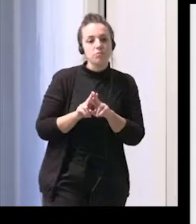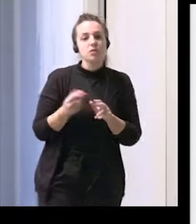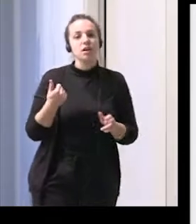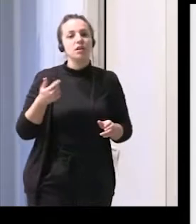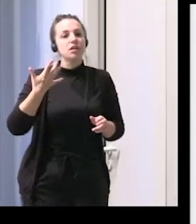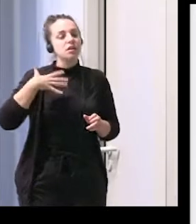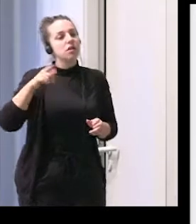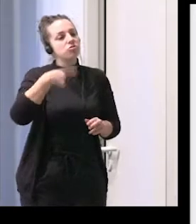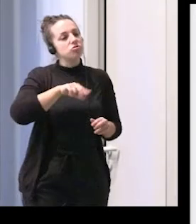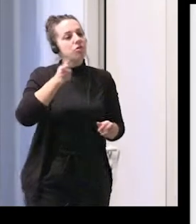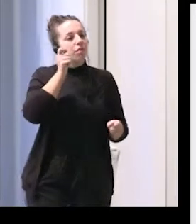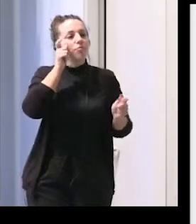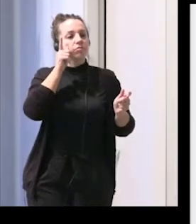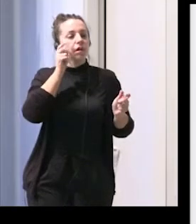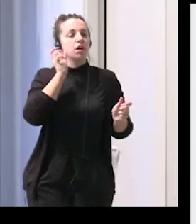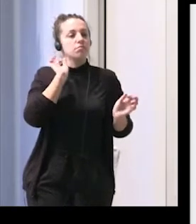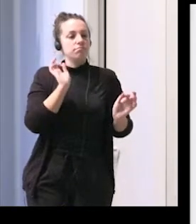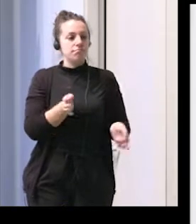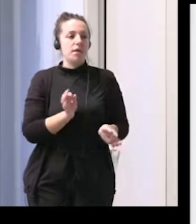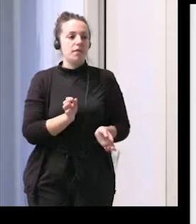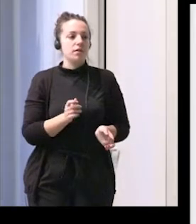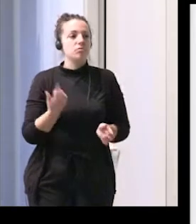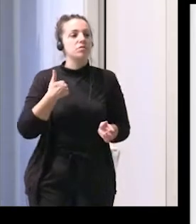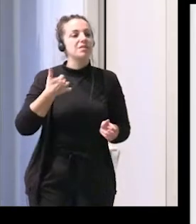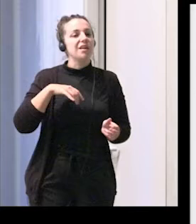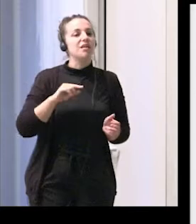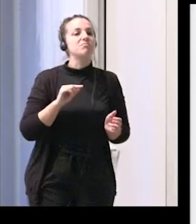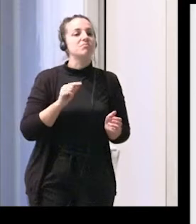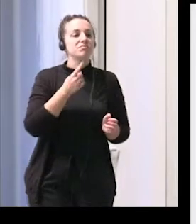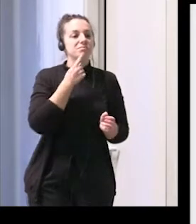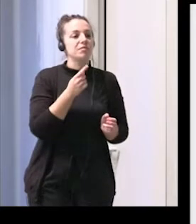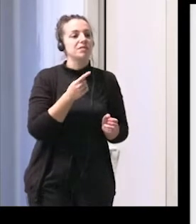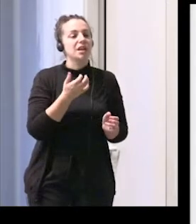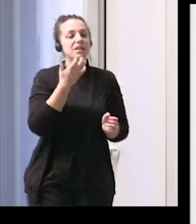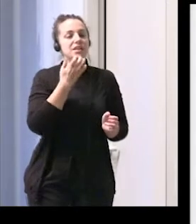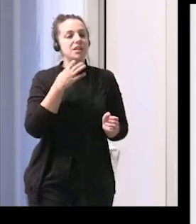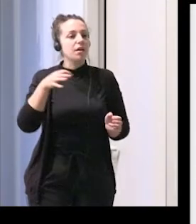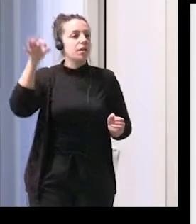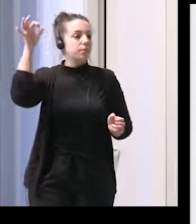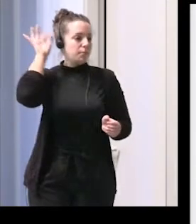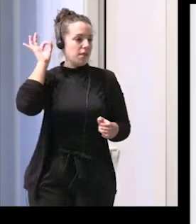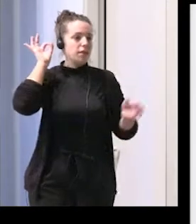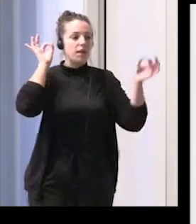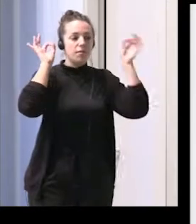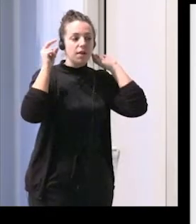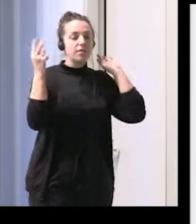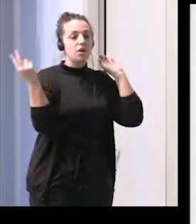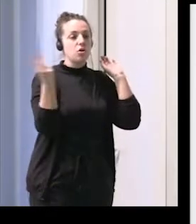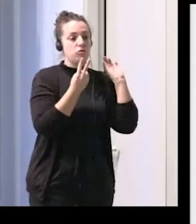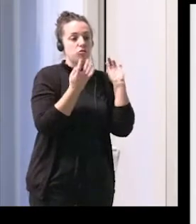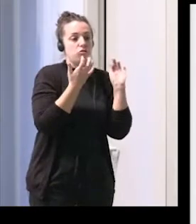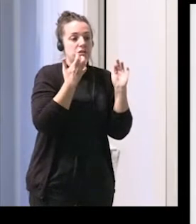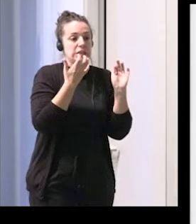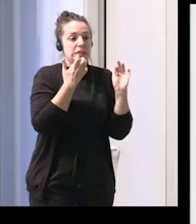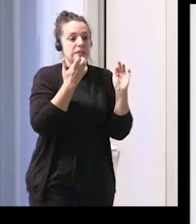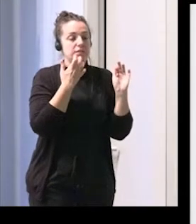we confirmed that when you give 2 cochlear implants with a delay between the 2,